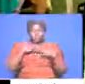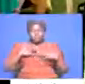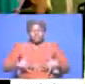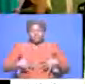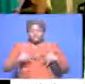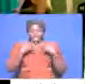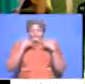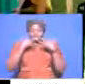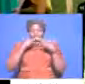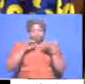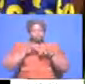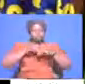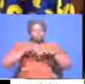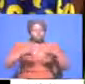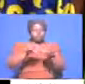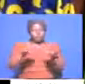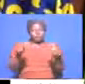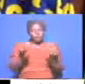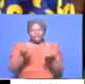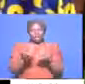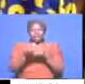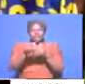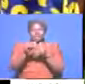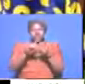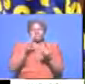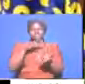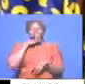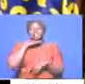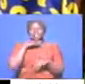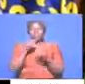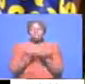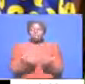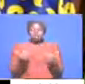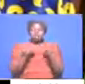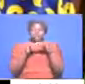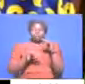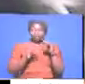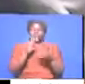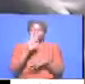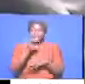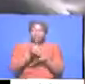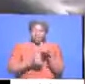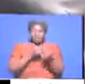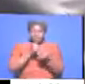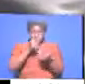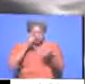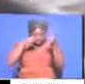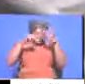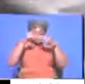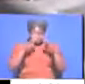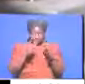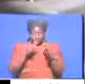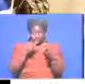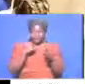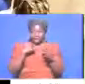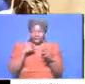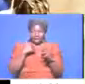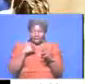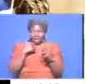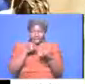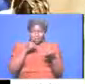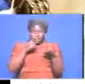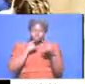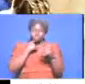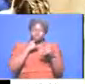to high mortality rates, especially for children under the age of 5. Professor Constance Tenge from Moi University says it